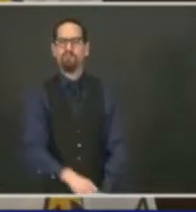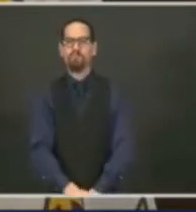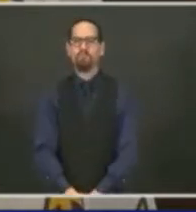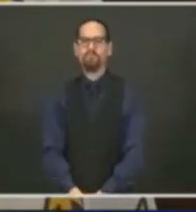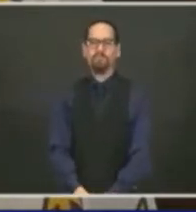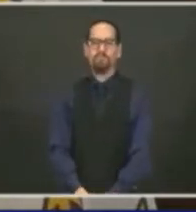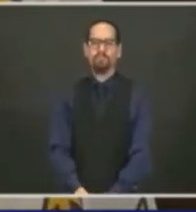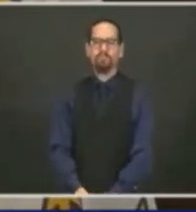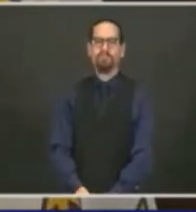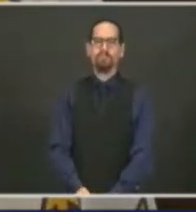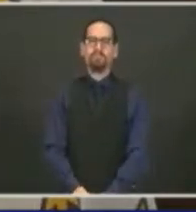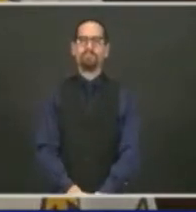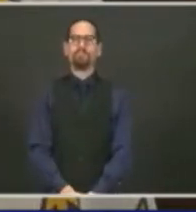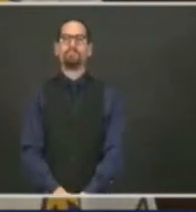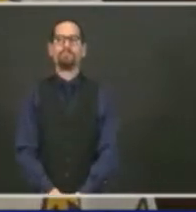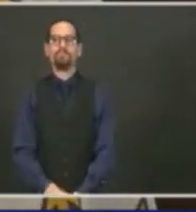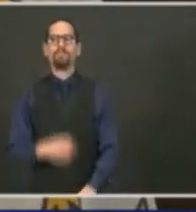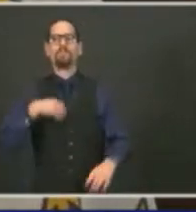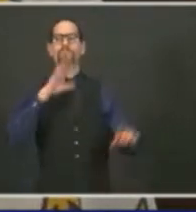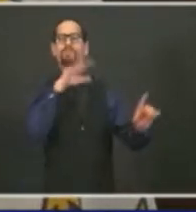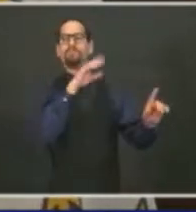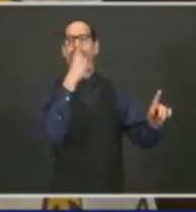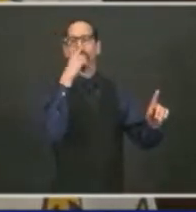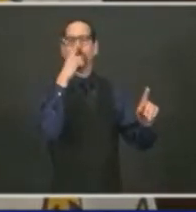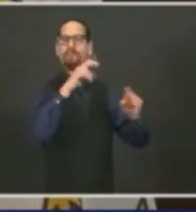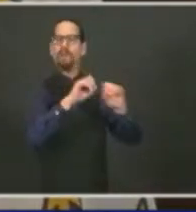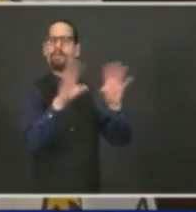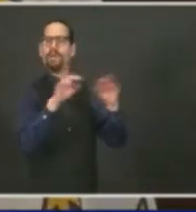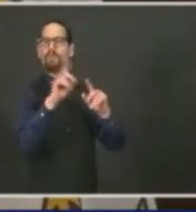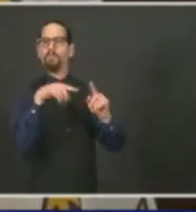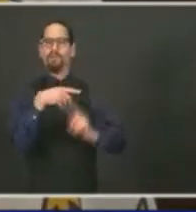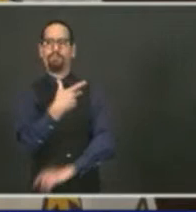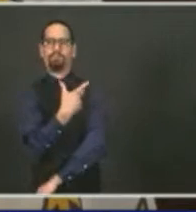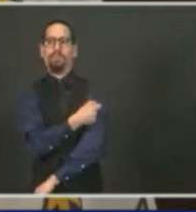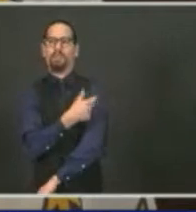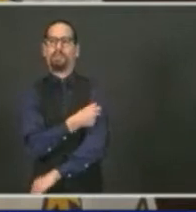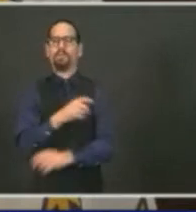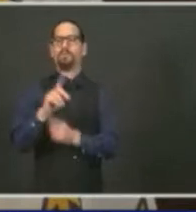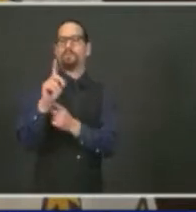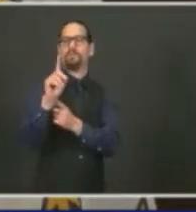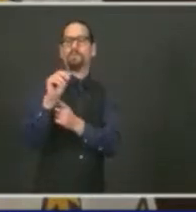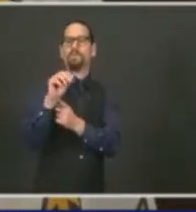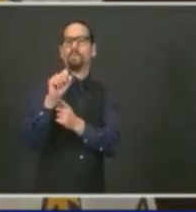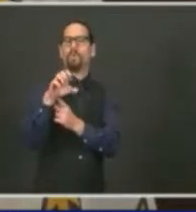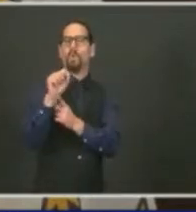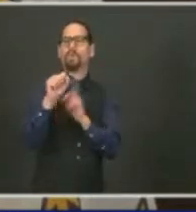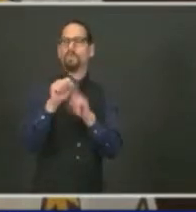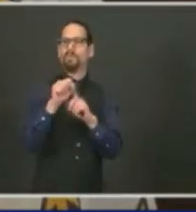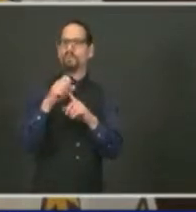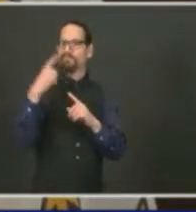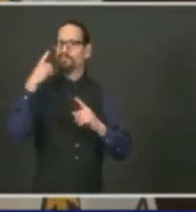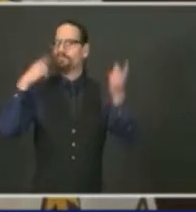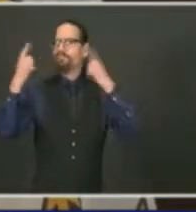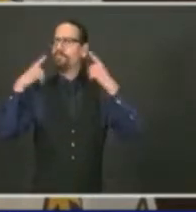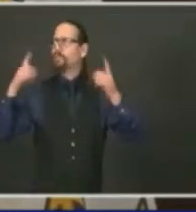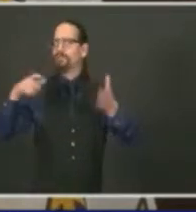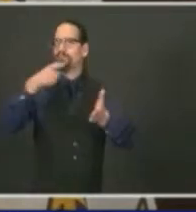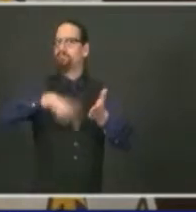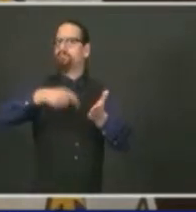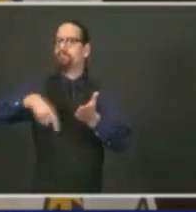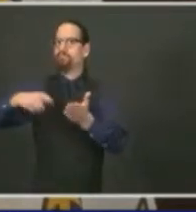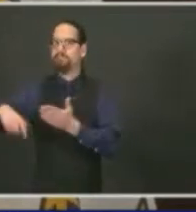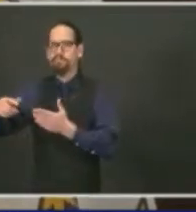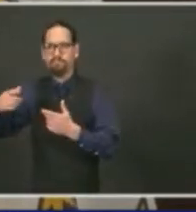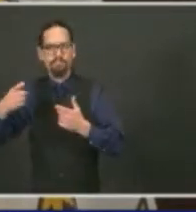you clarify the vaccine dosage situation? Because we've heard just in the last couple of days so many different things. And initially, we heard that they were able to squeeze